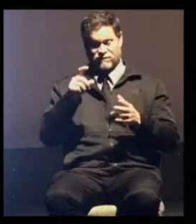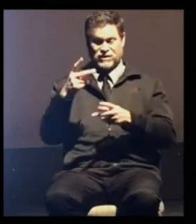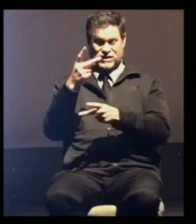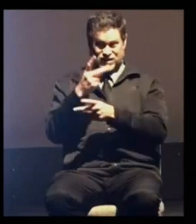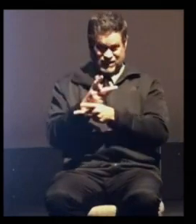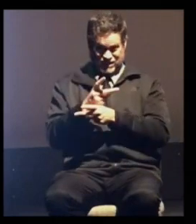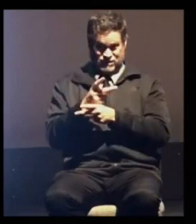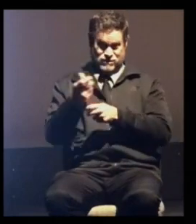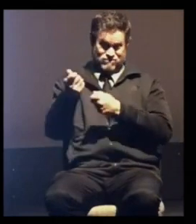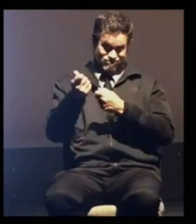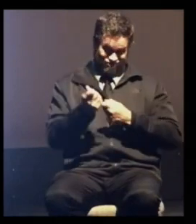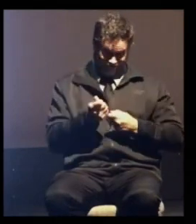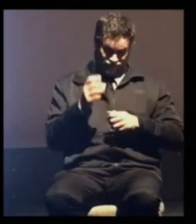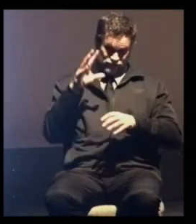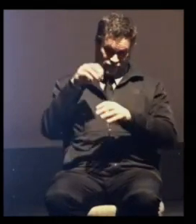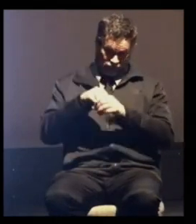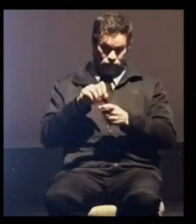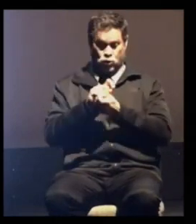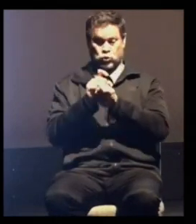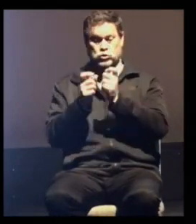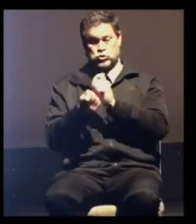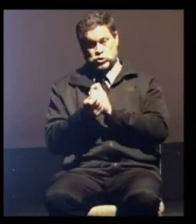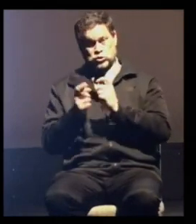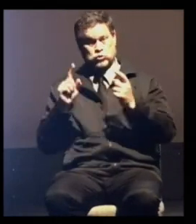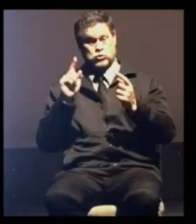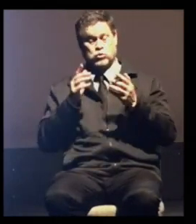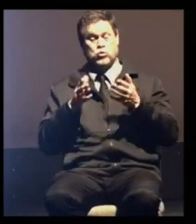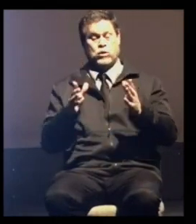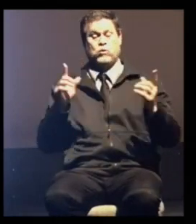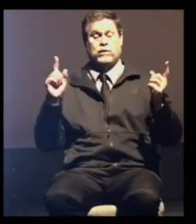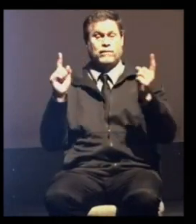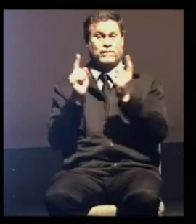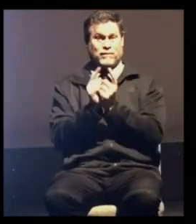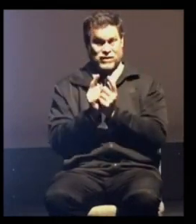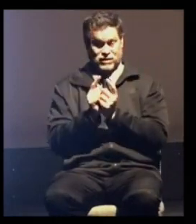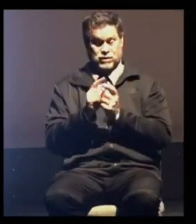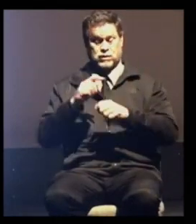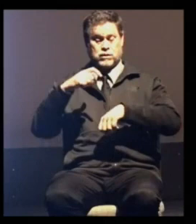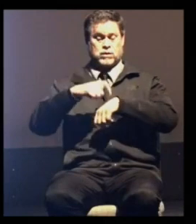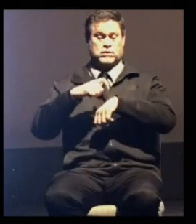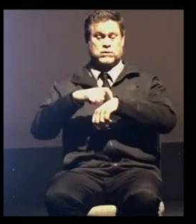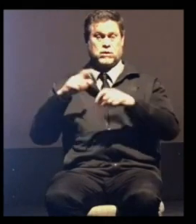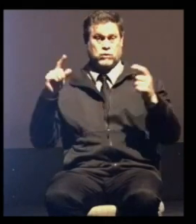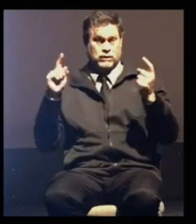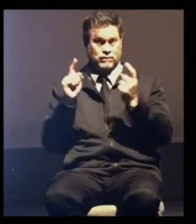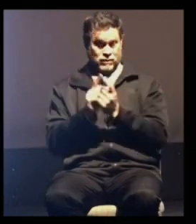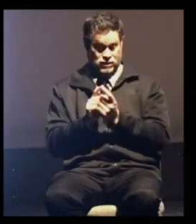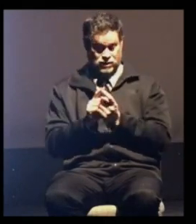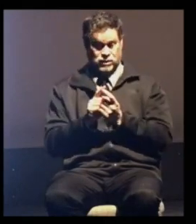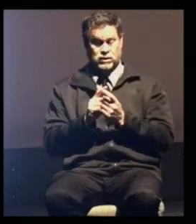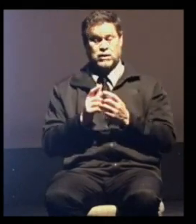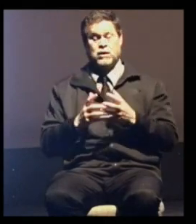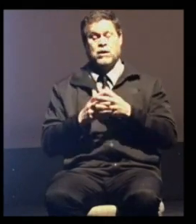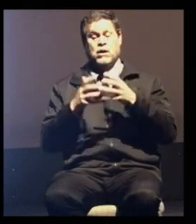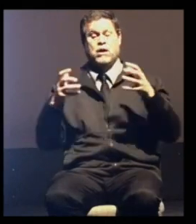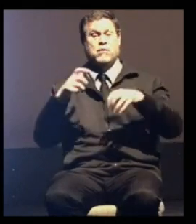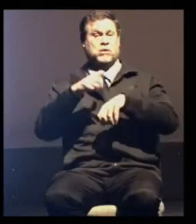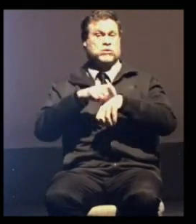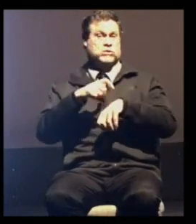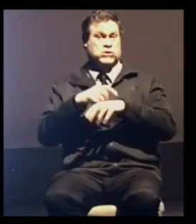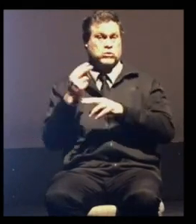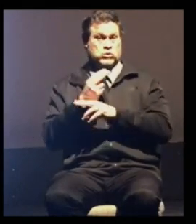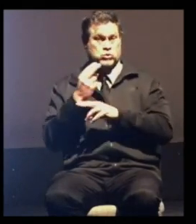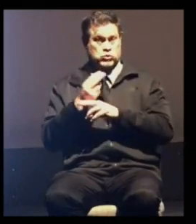through the years, we've changed the way we meet, the amount of time we meet, how much time we